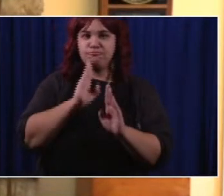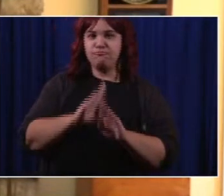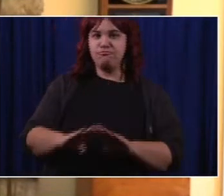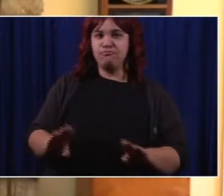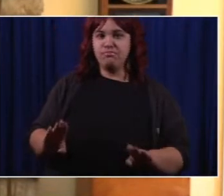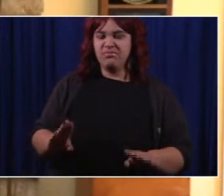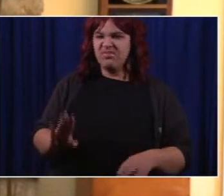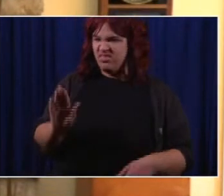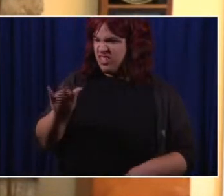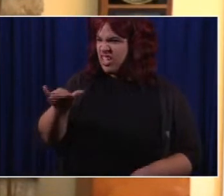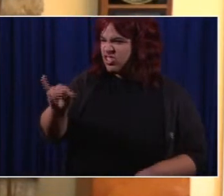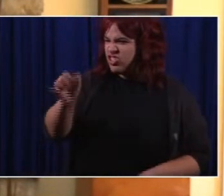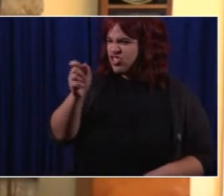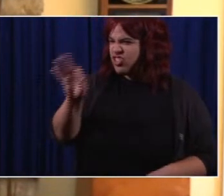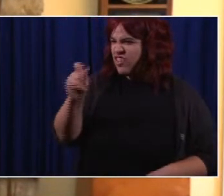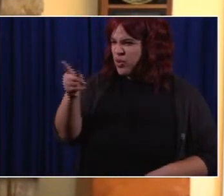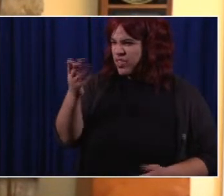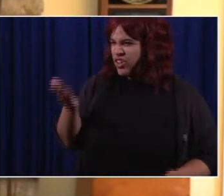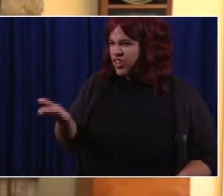Jeff, you on there?